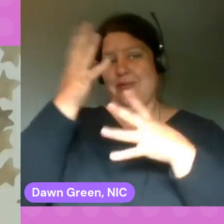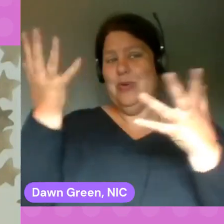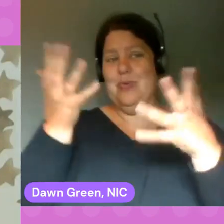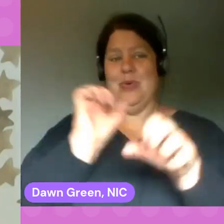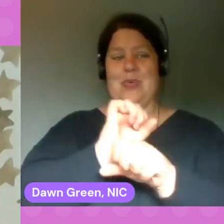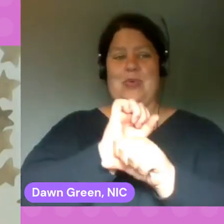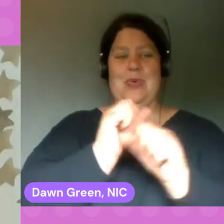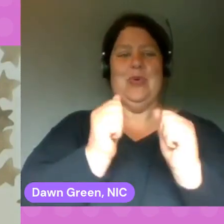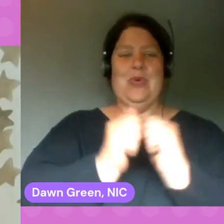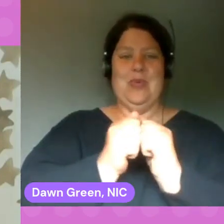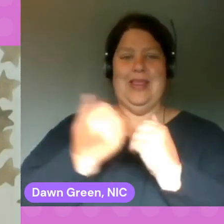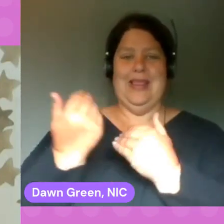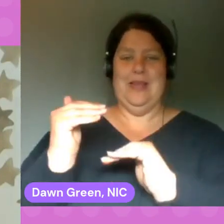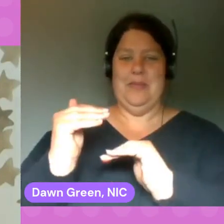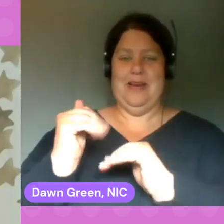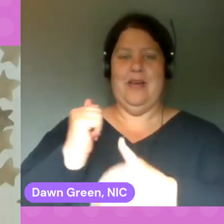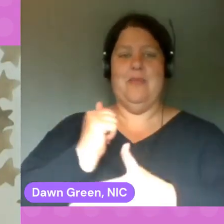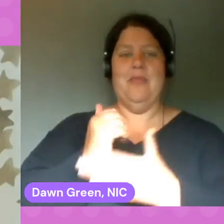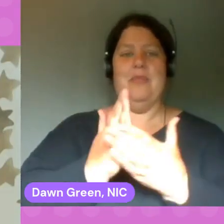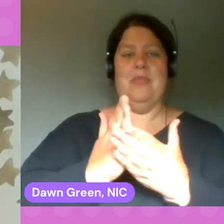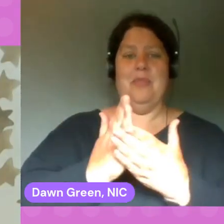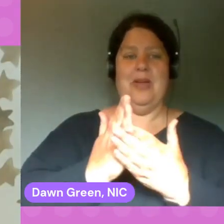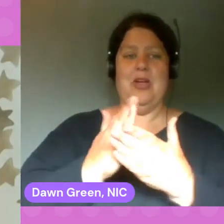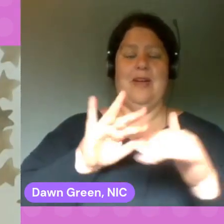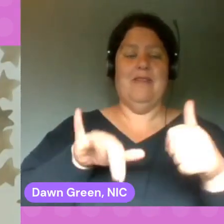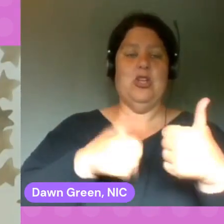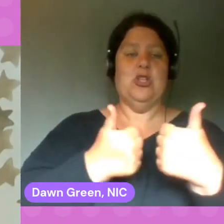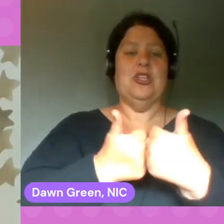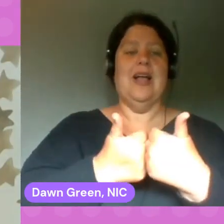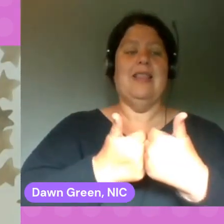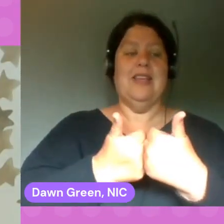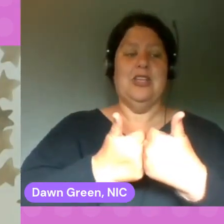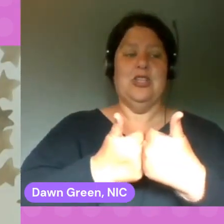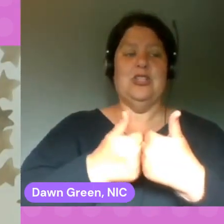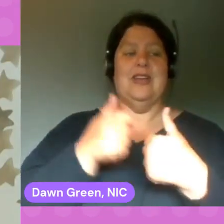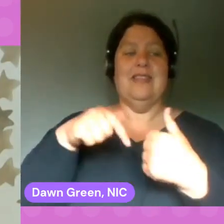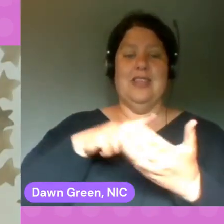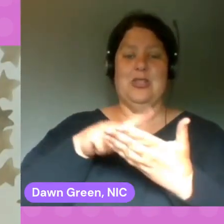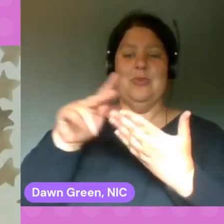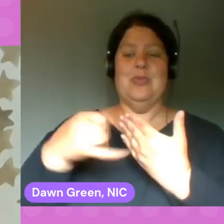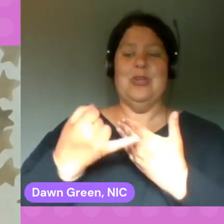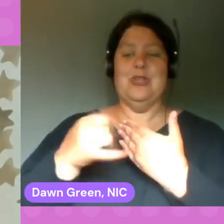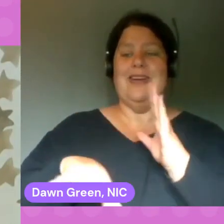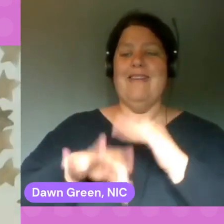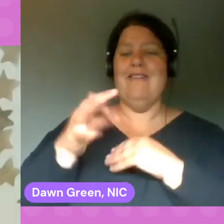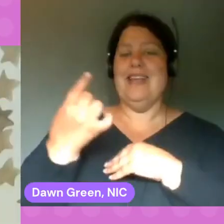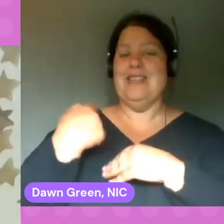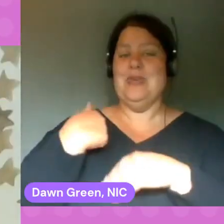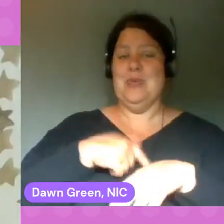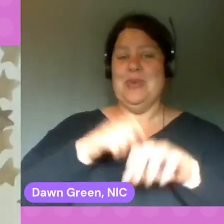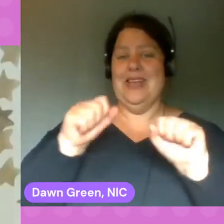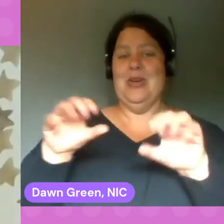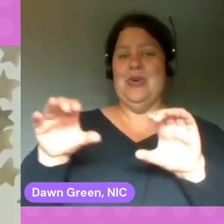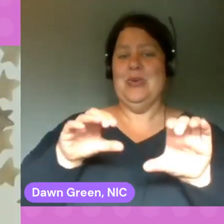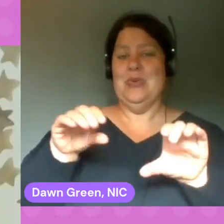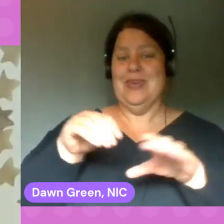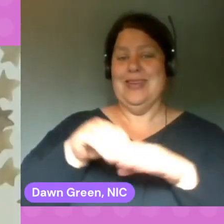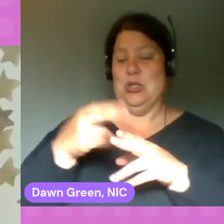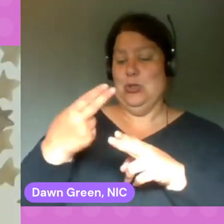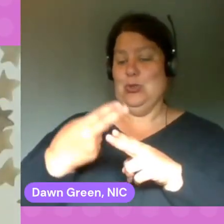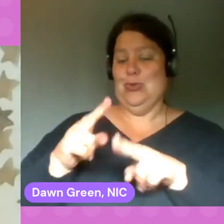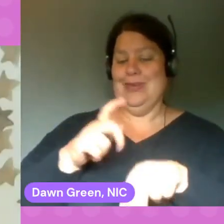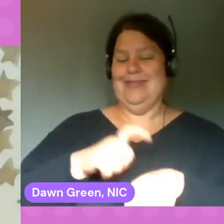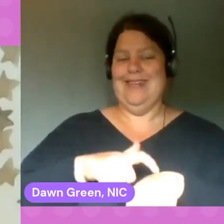with the constraints. And so part of the challenge of this project today is finding something we could do in a short amount